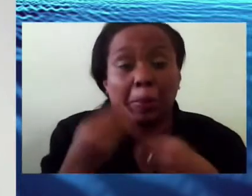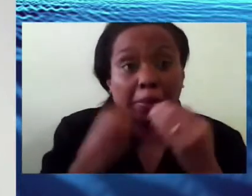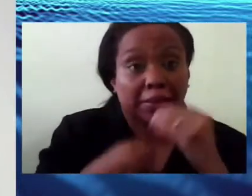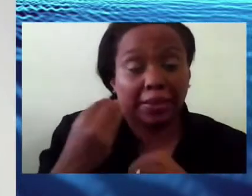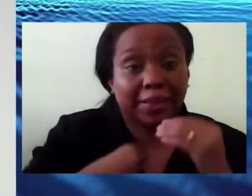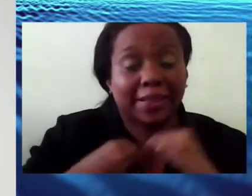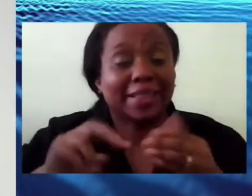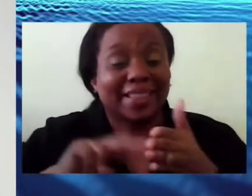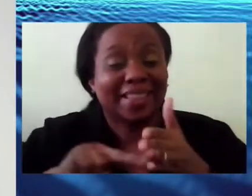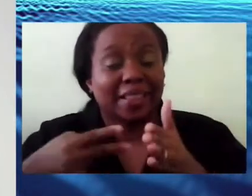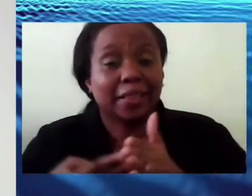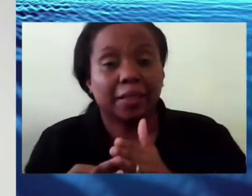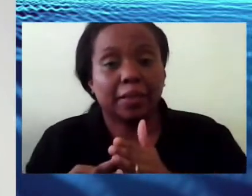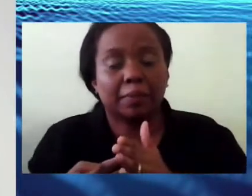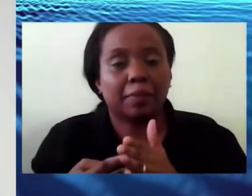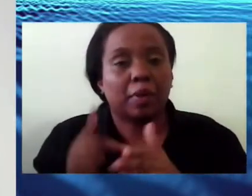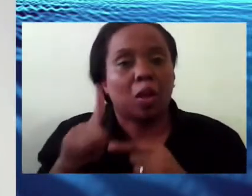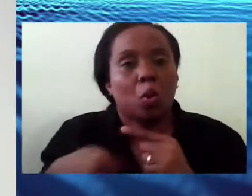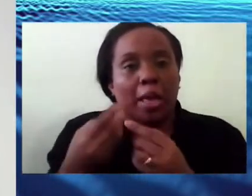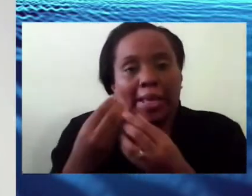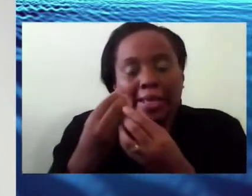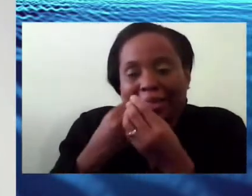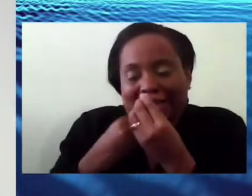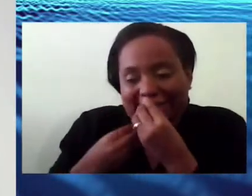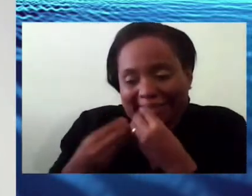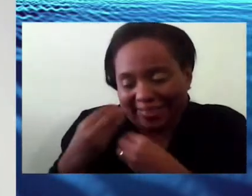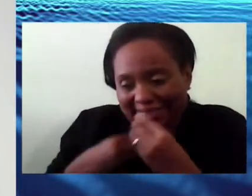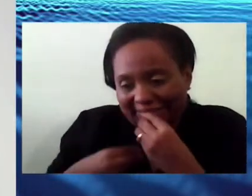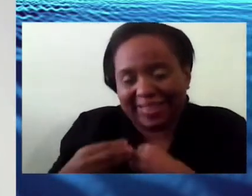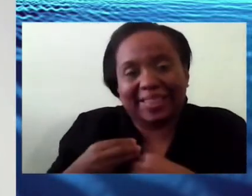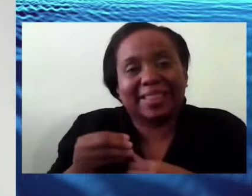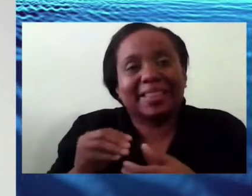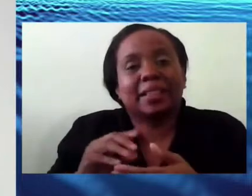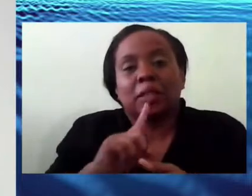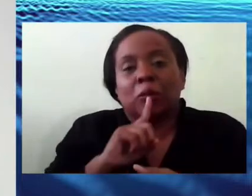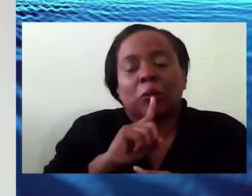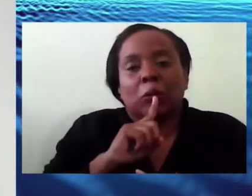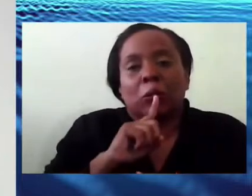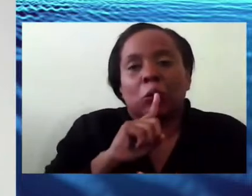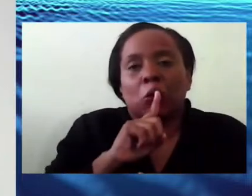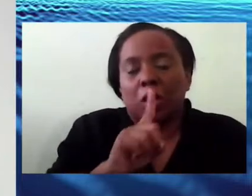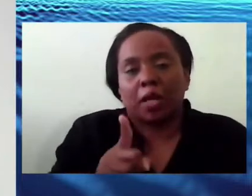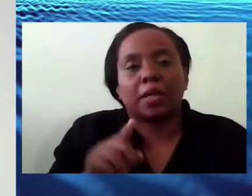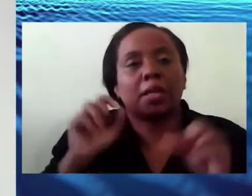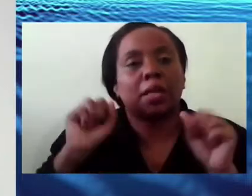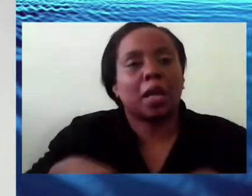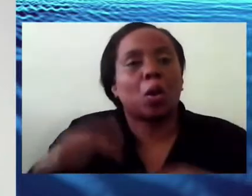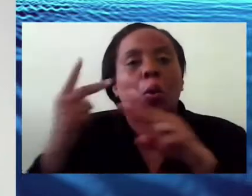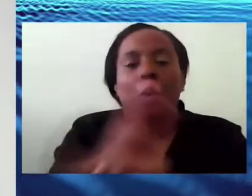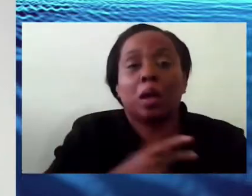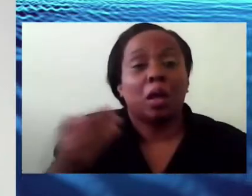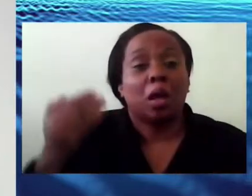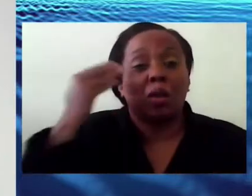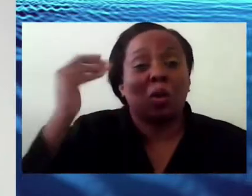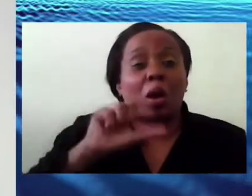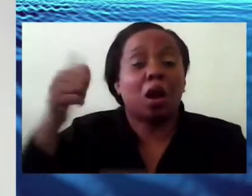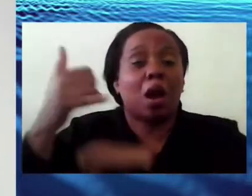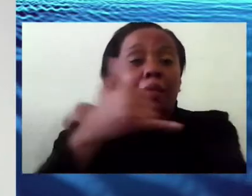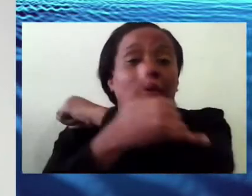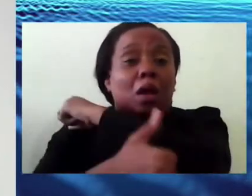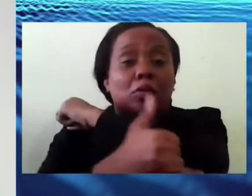and they're taking in the ash. And this is reports I've been getting from veterinarians, from countries that have experienced volcanic ash